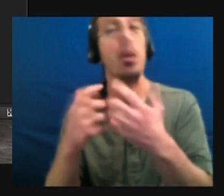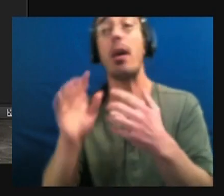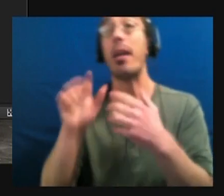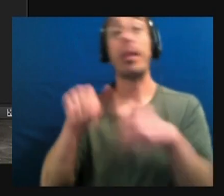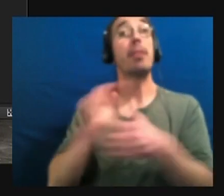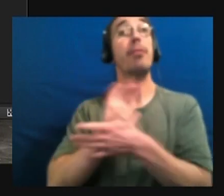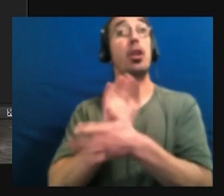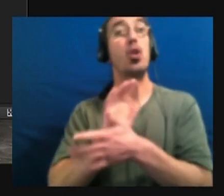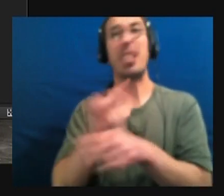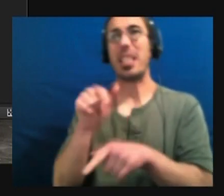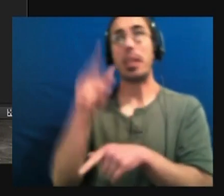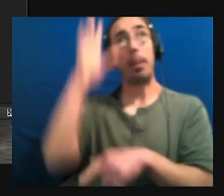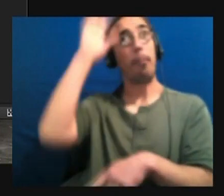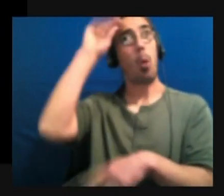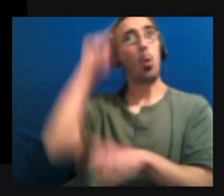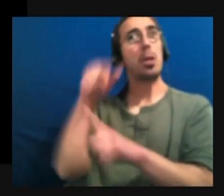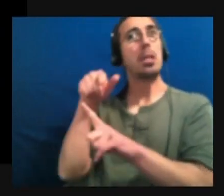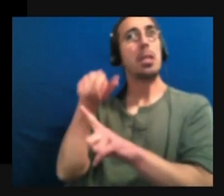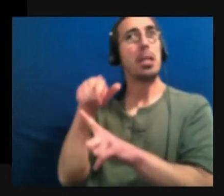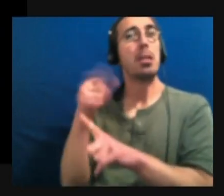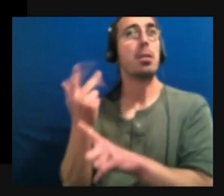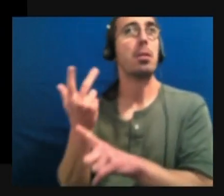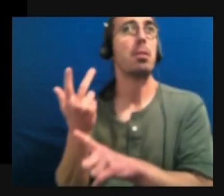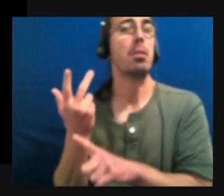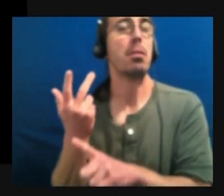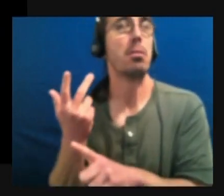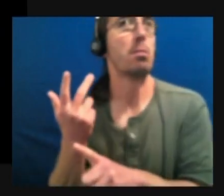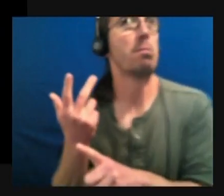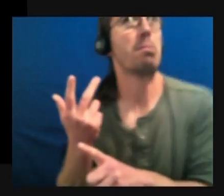he is just